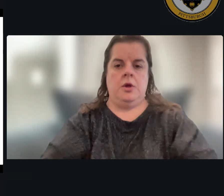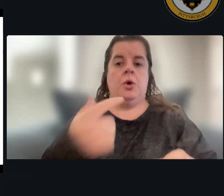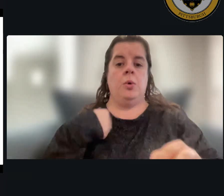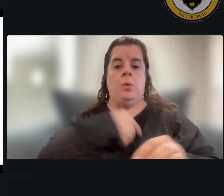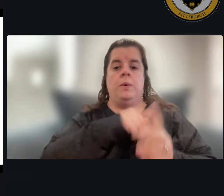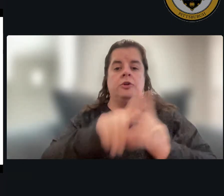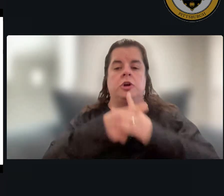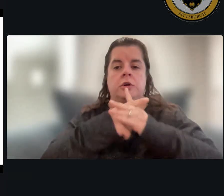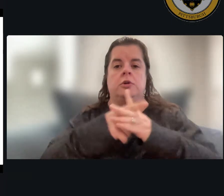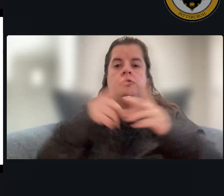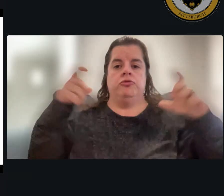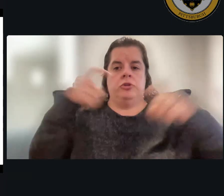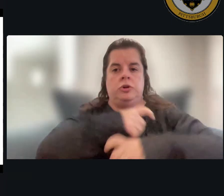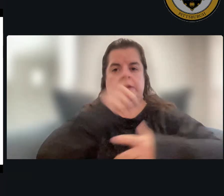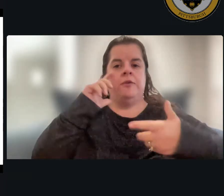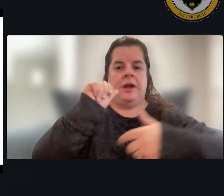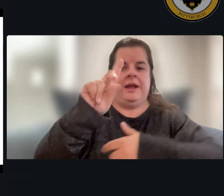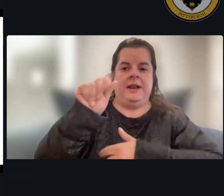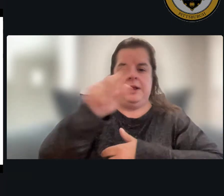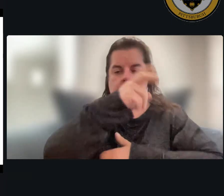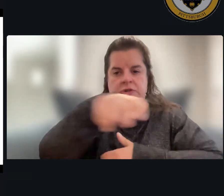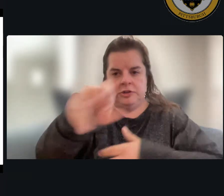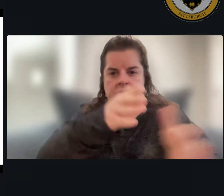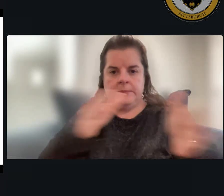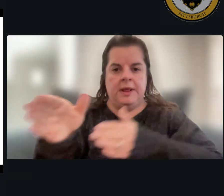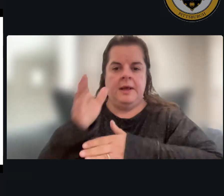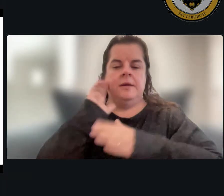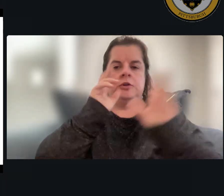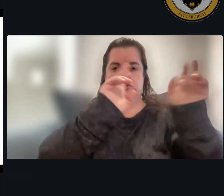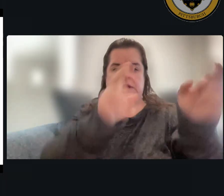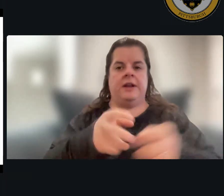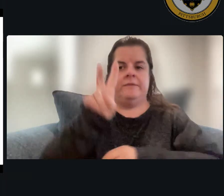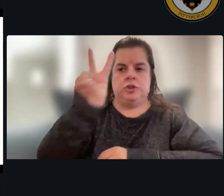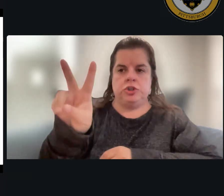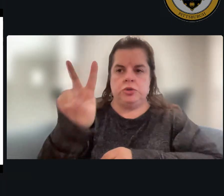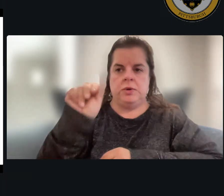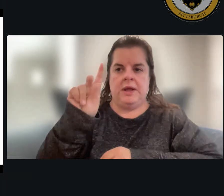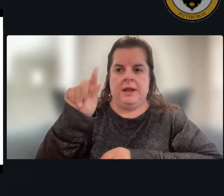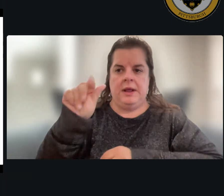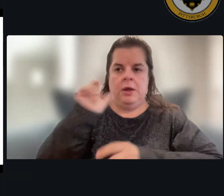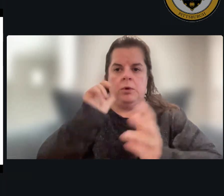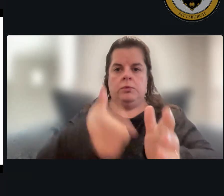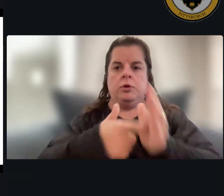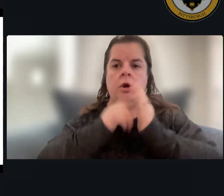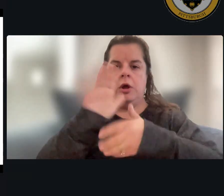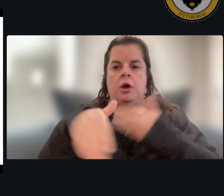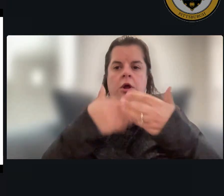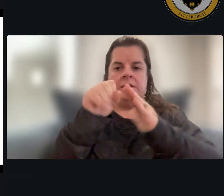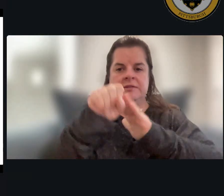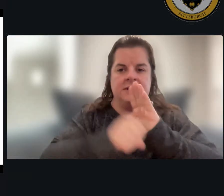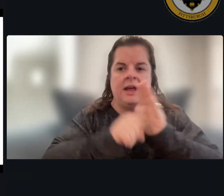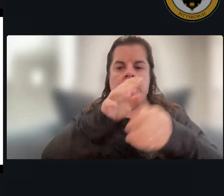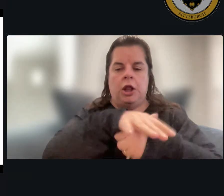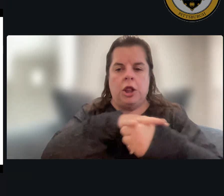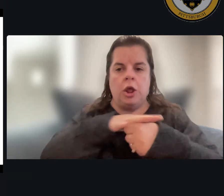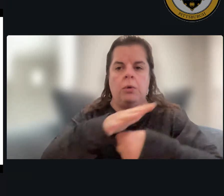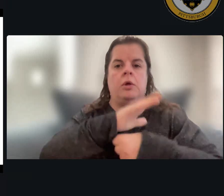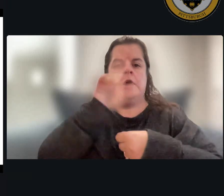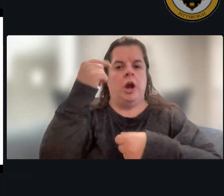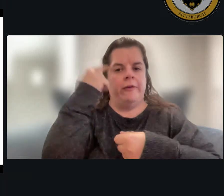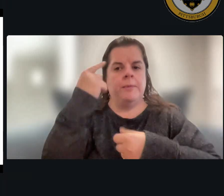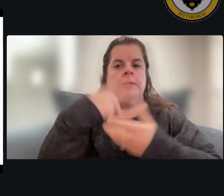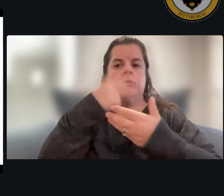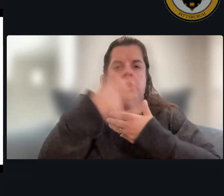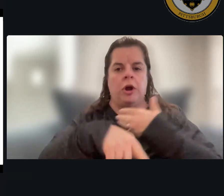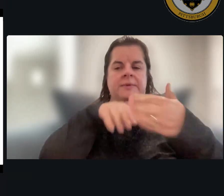Americans with Disabilities Act, or ADA transition plan. Title II of the ADA requires all state and local government programs, services, and activities to be